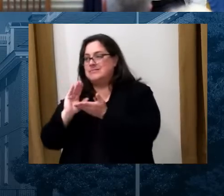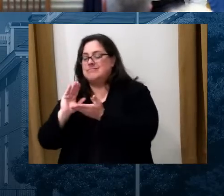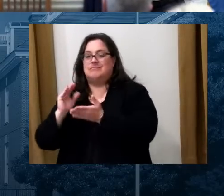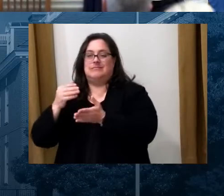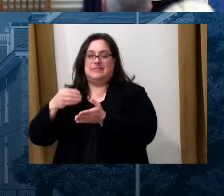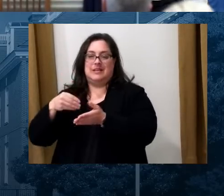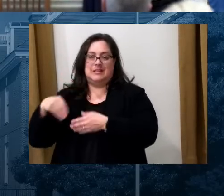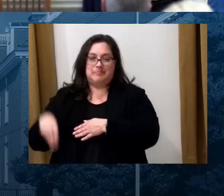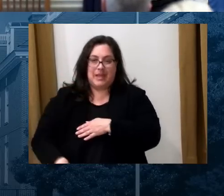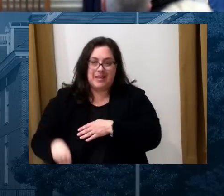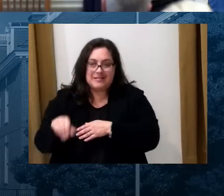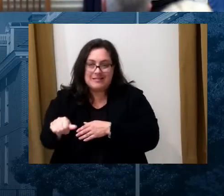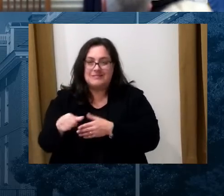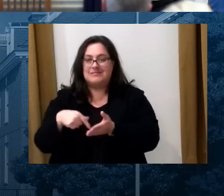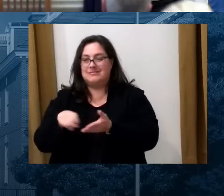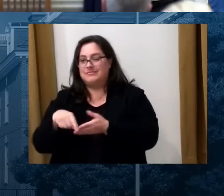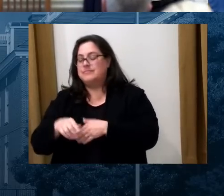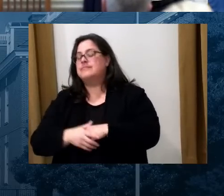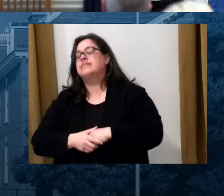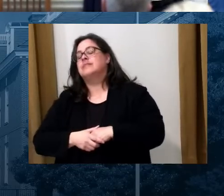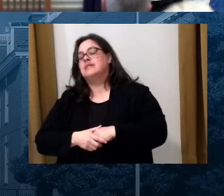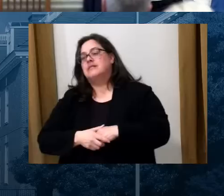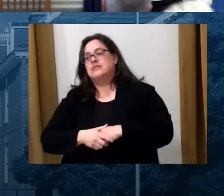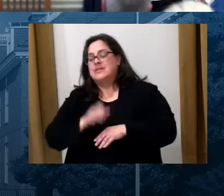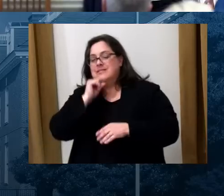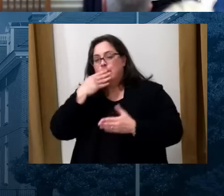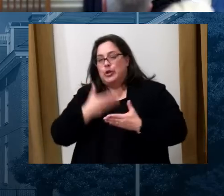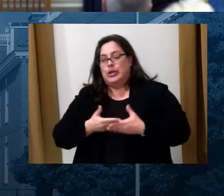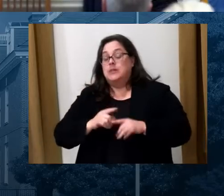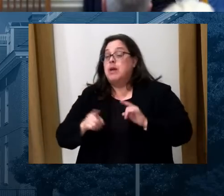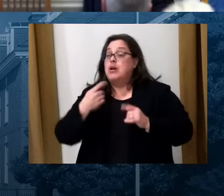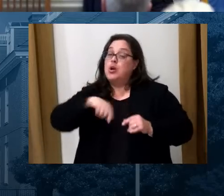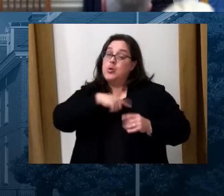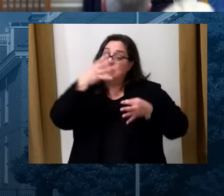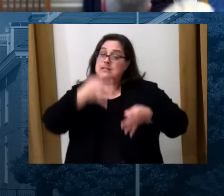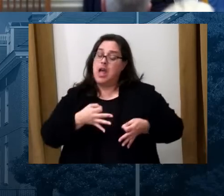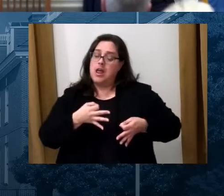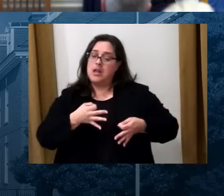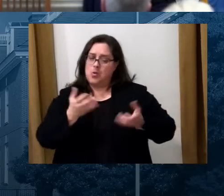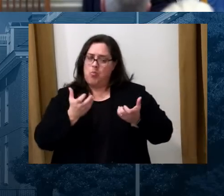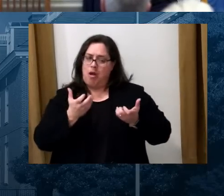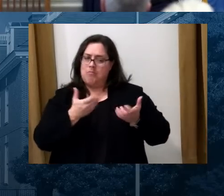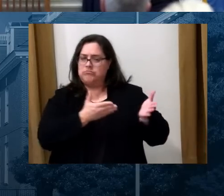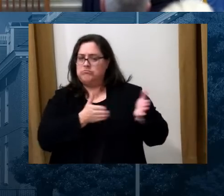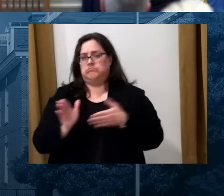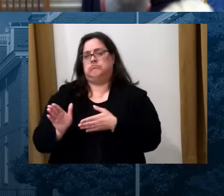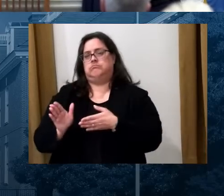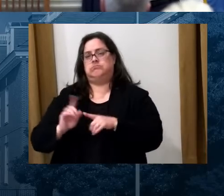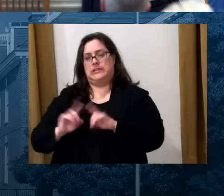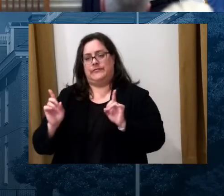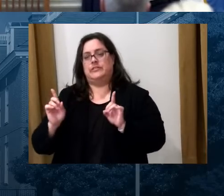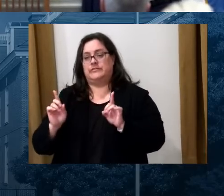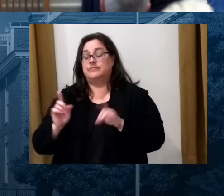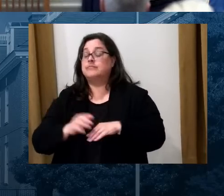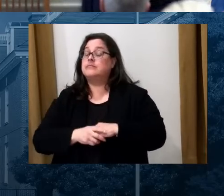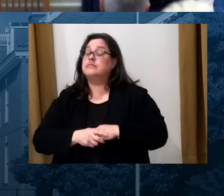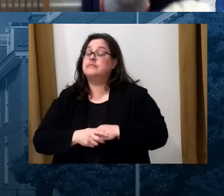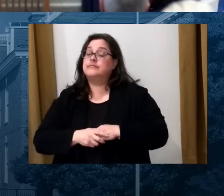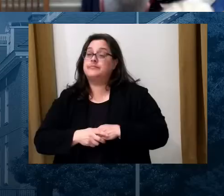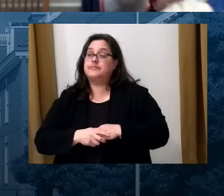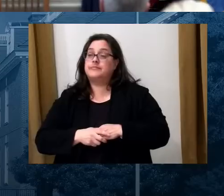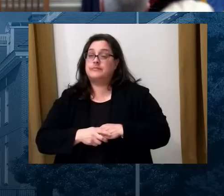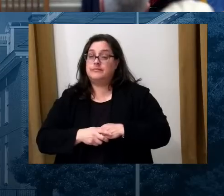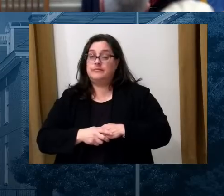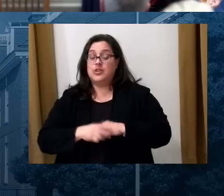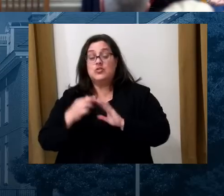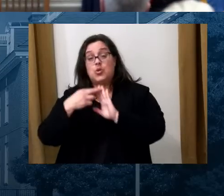not good for anyone. And so we decided that we wanted to do things differently. And as it turns out,